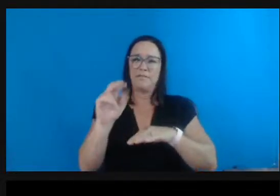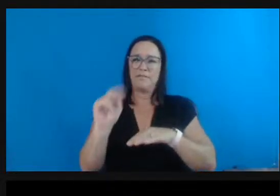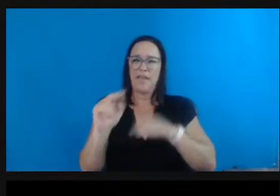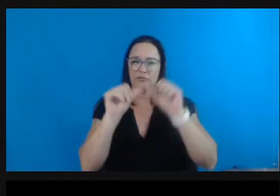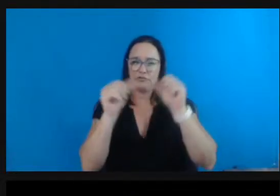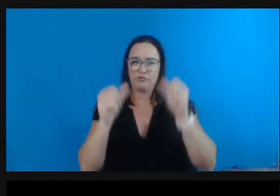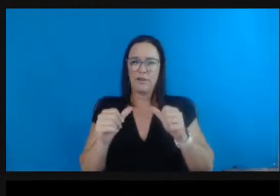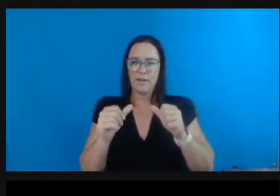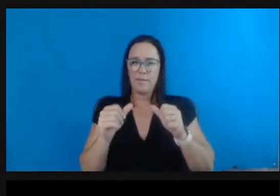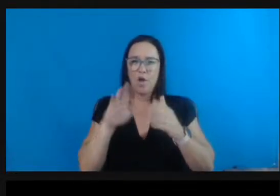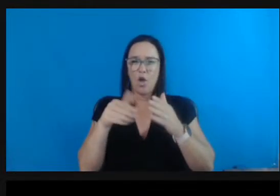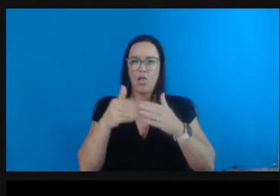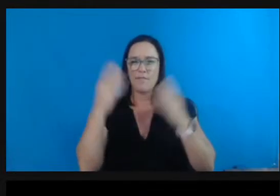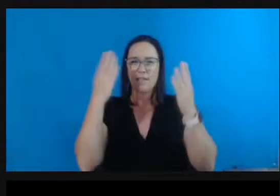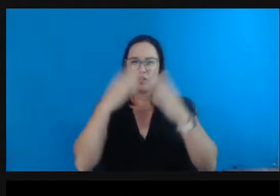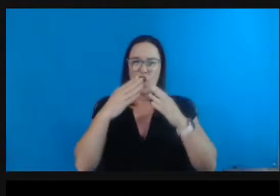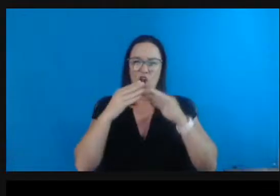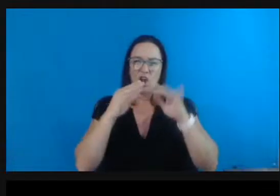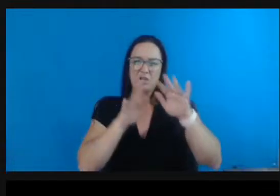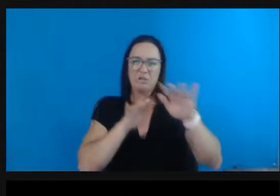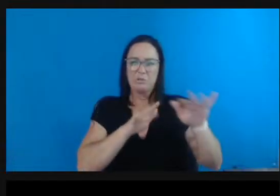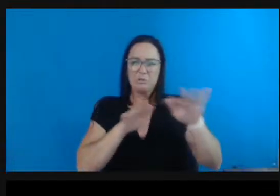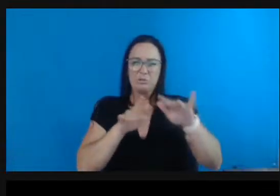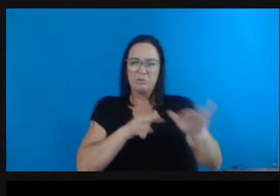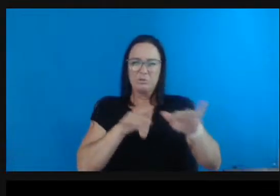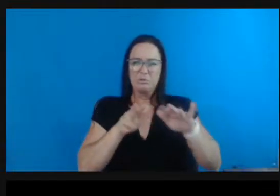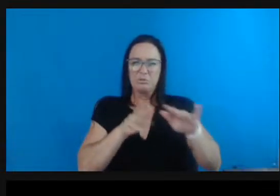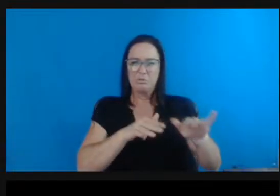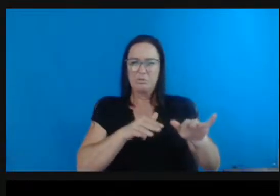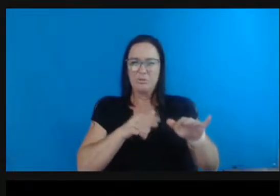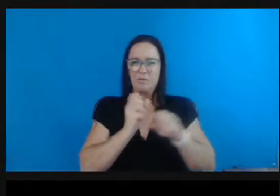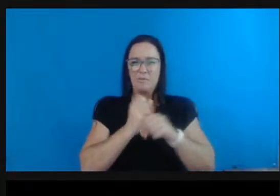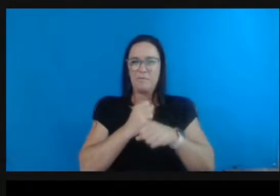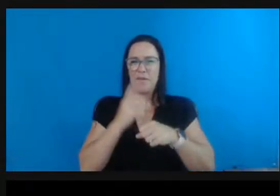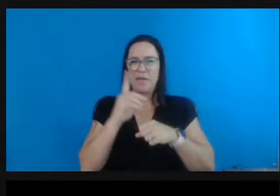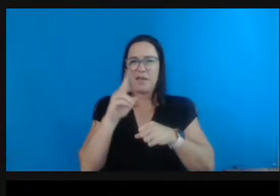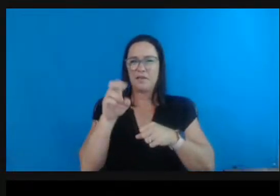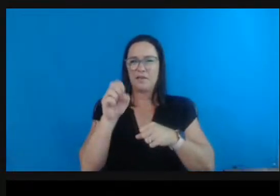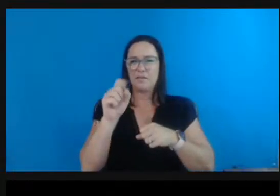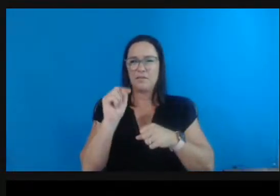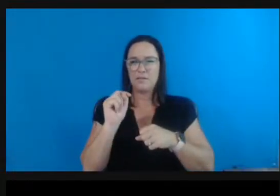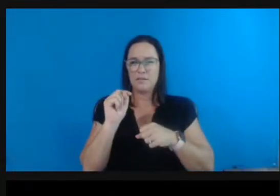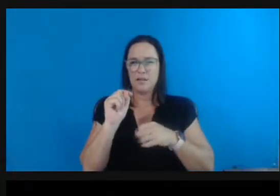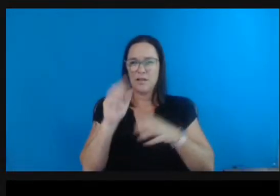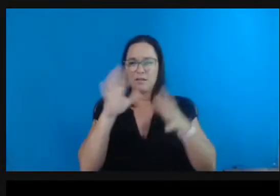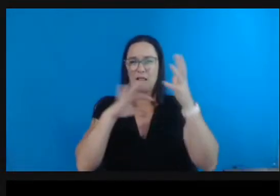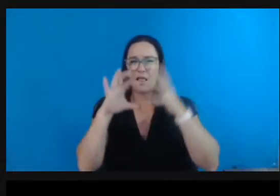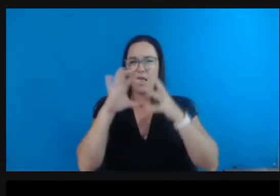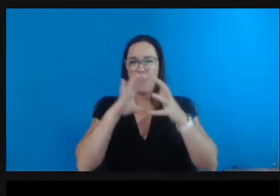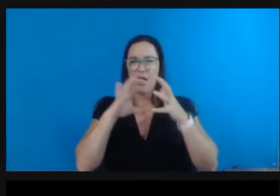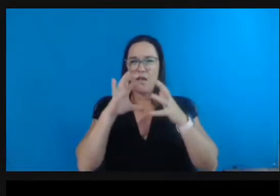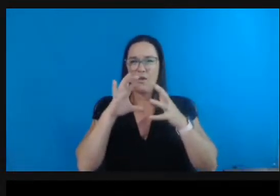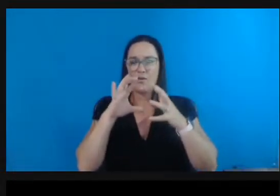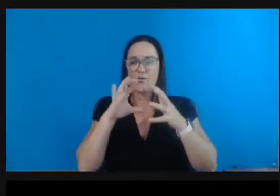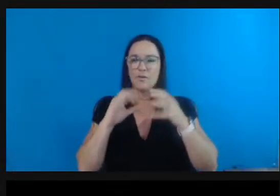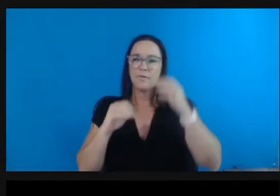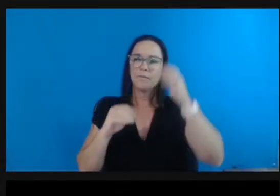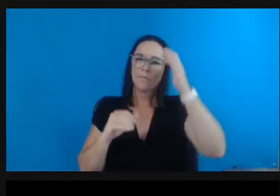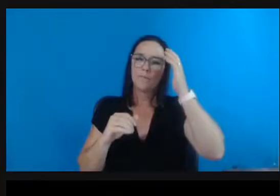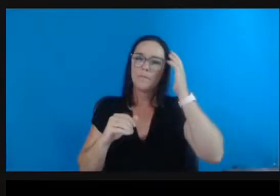the dark material falling out, generating a dust cloud as it hits that back wall there. And then the fountains